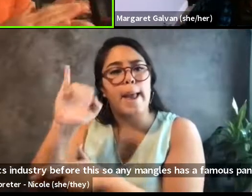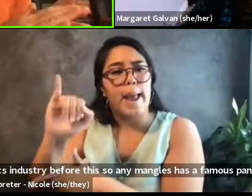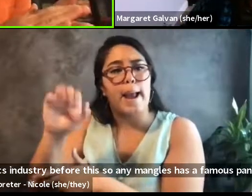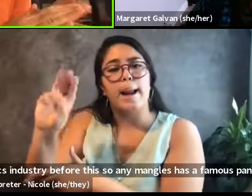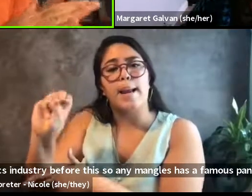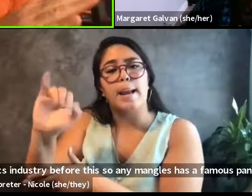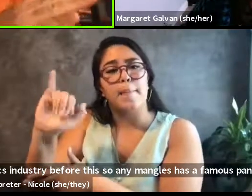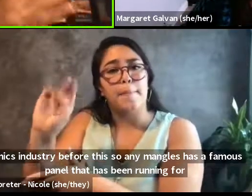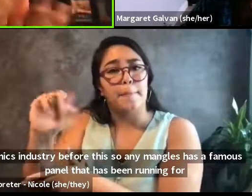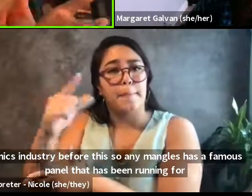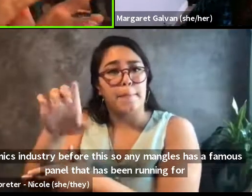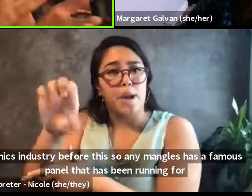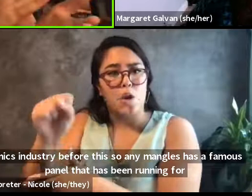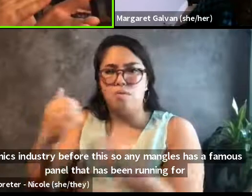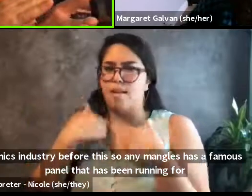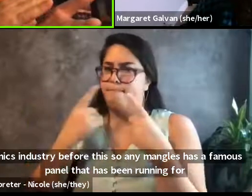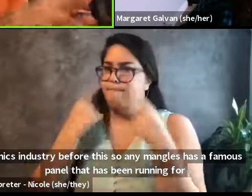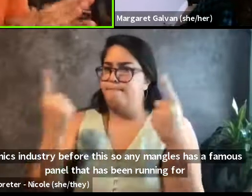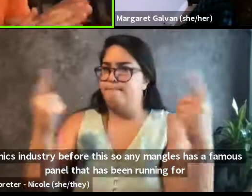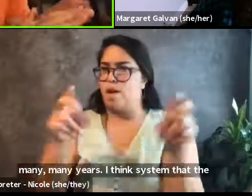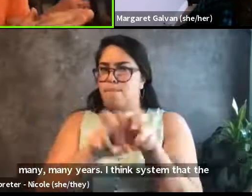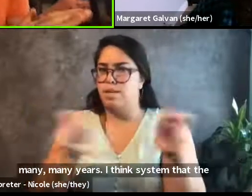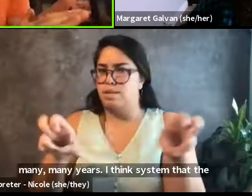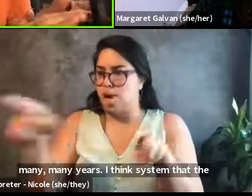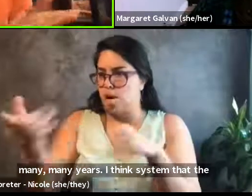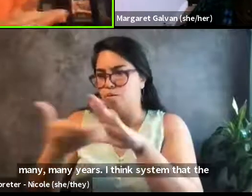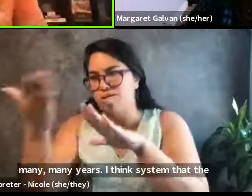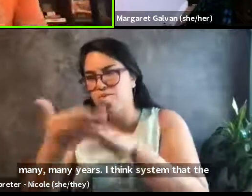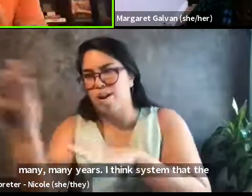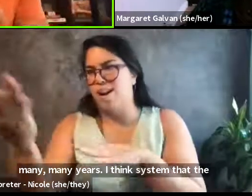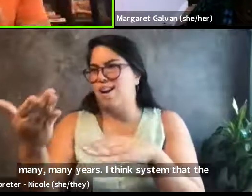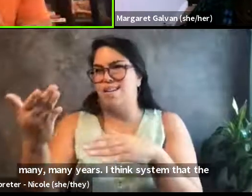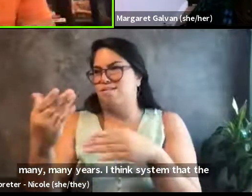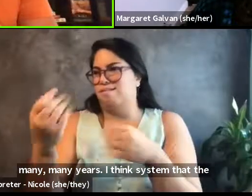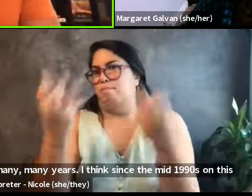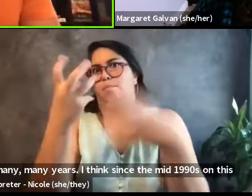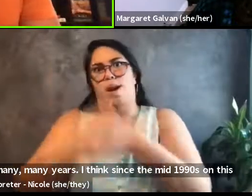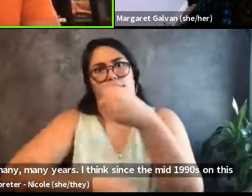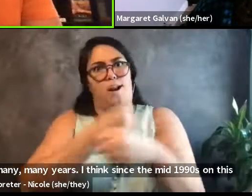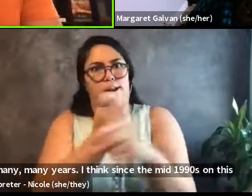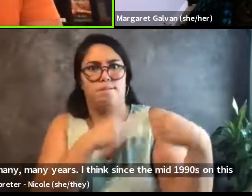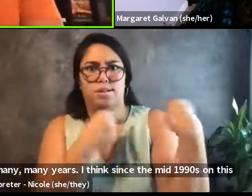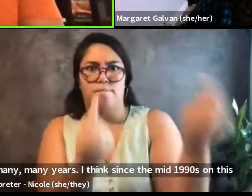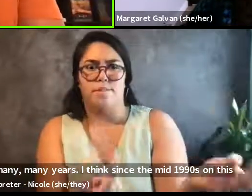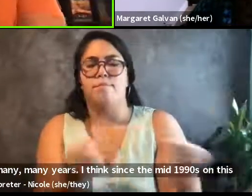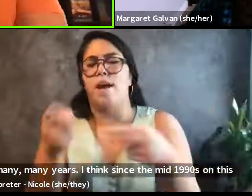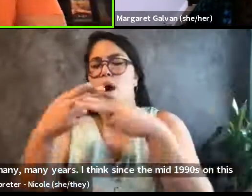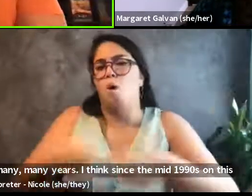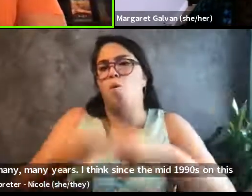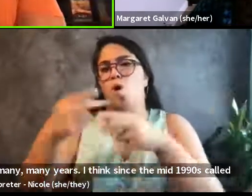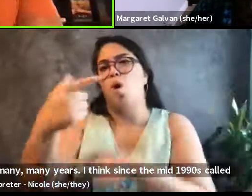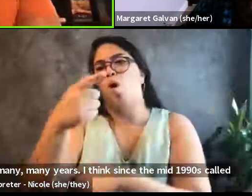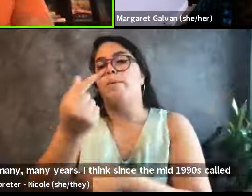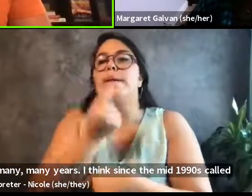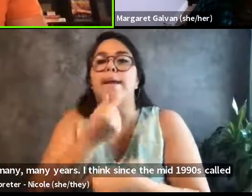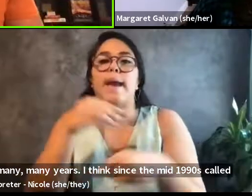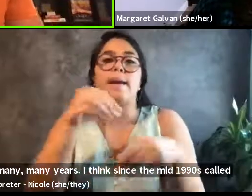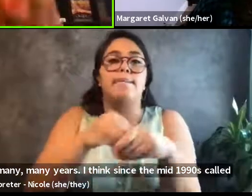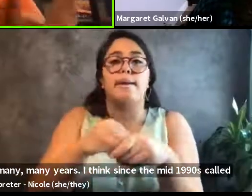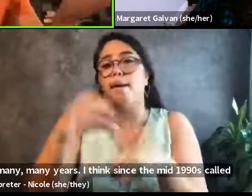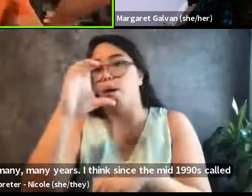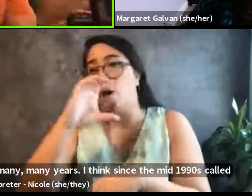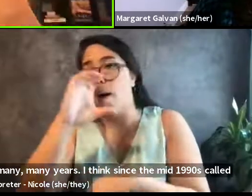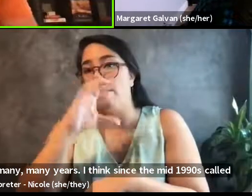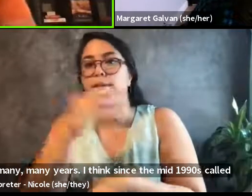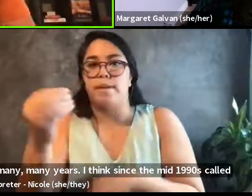for many, many years. I think since the, the mid-1990s, um, um, called, uh, Gays in Comics and Out in Comics. Uh,